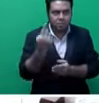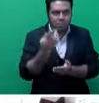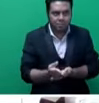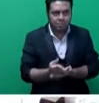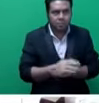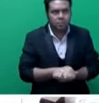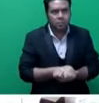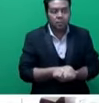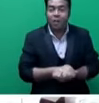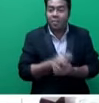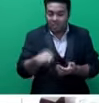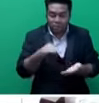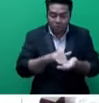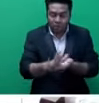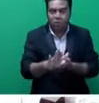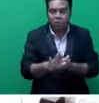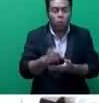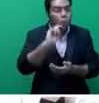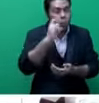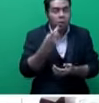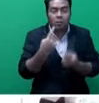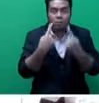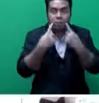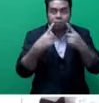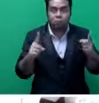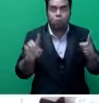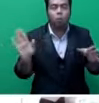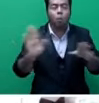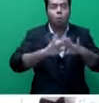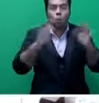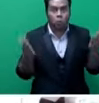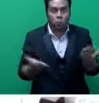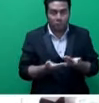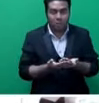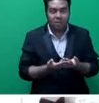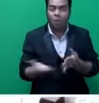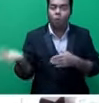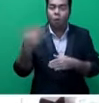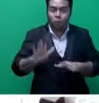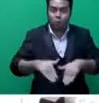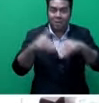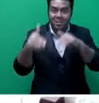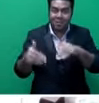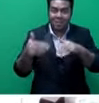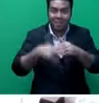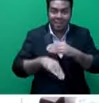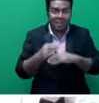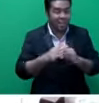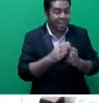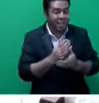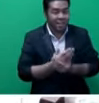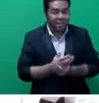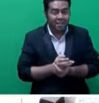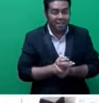sir, will again send a signal to the rest of the world that are willing to participate in the enforcement